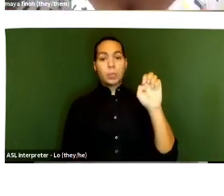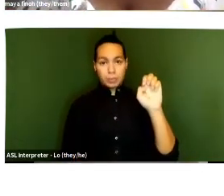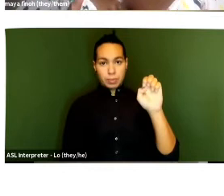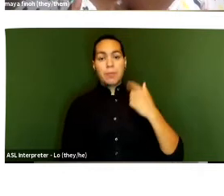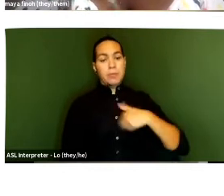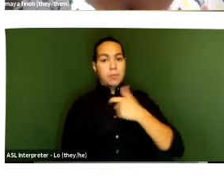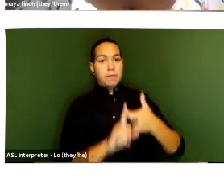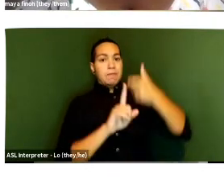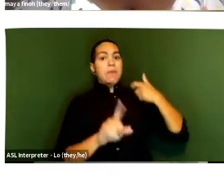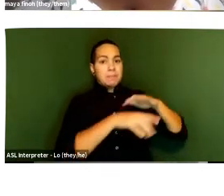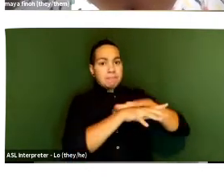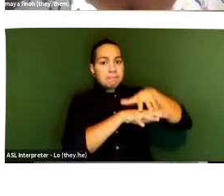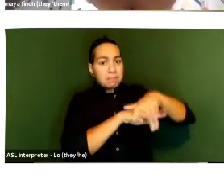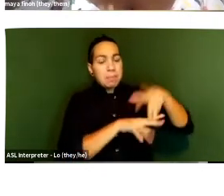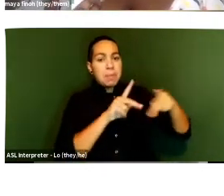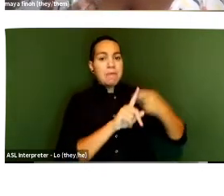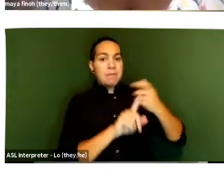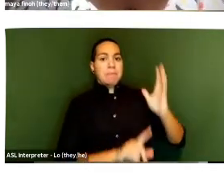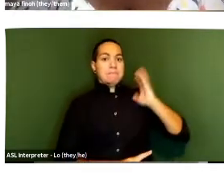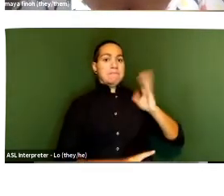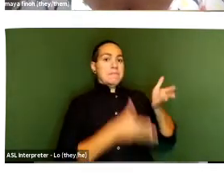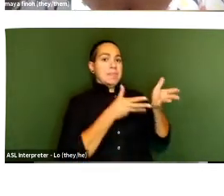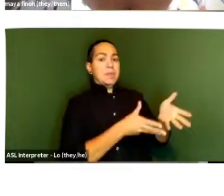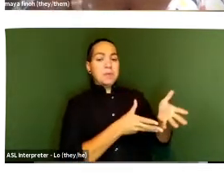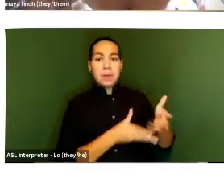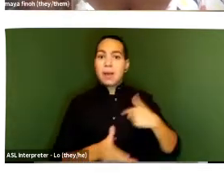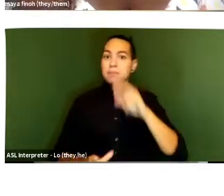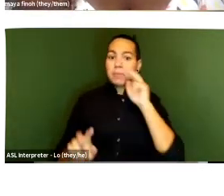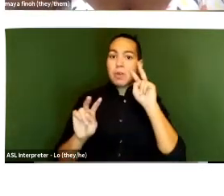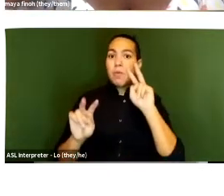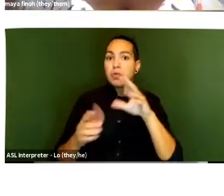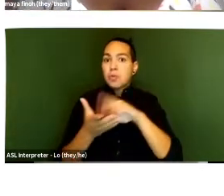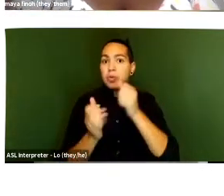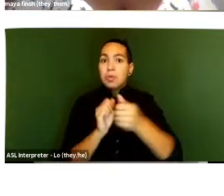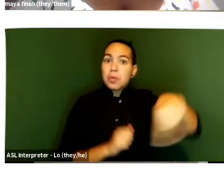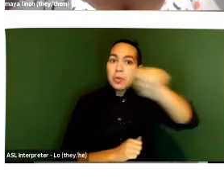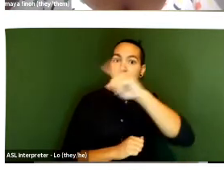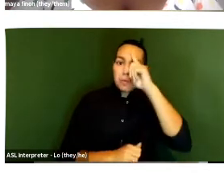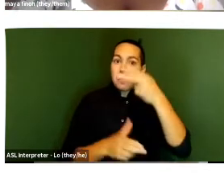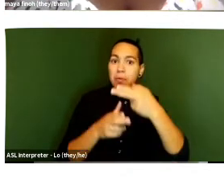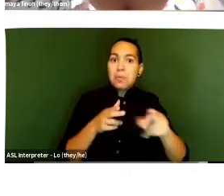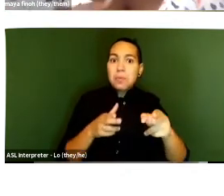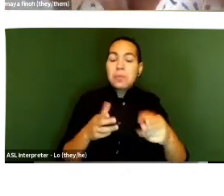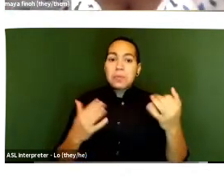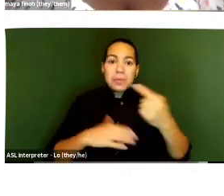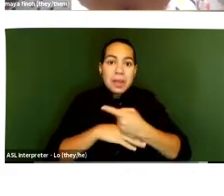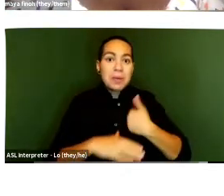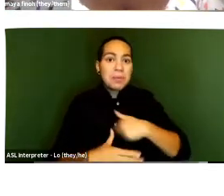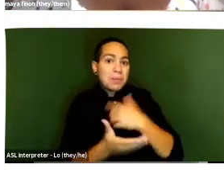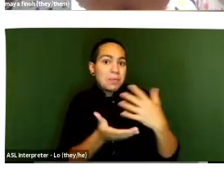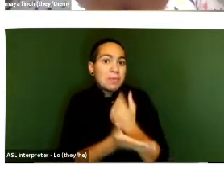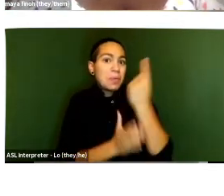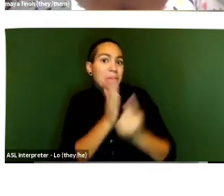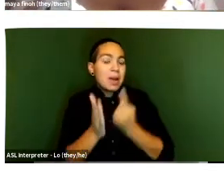all so much for taking the time out of your day to learn with me for a bit. We'll be spending the next hour coming to an understanding